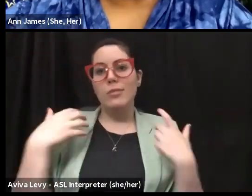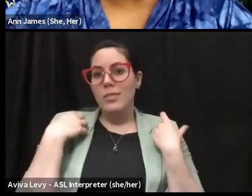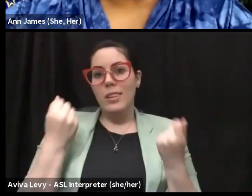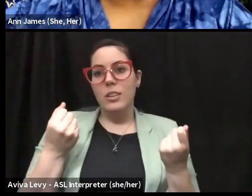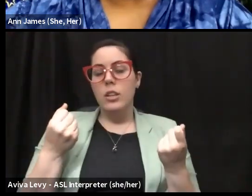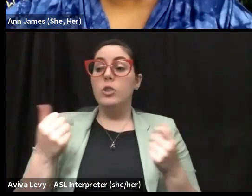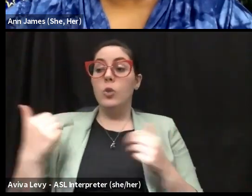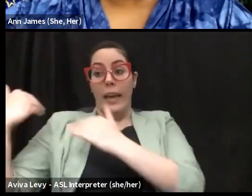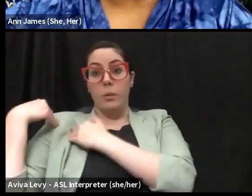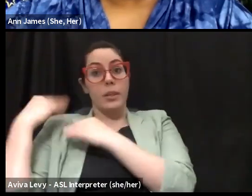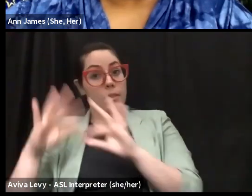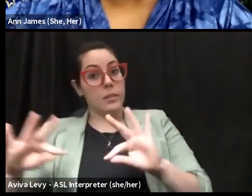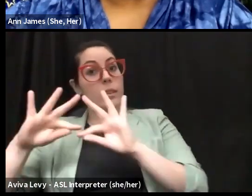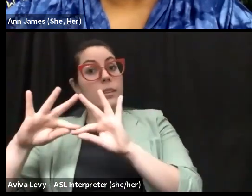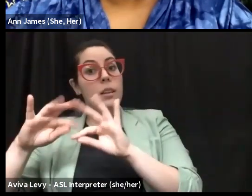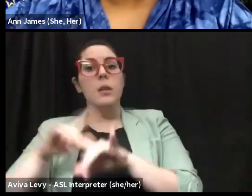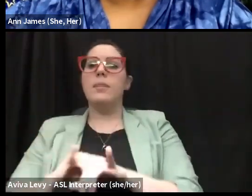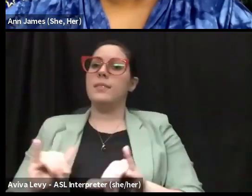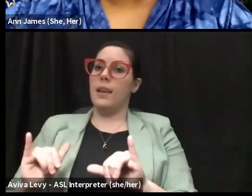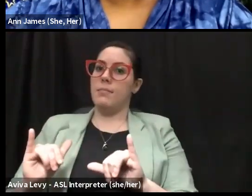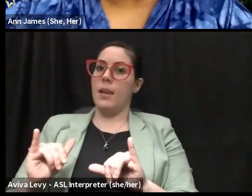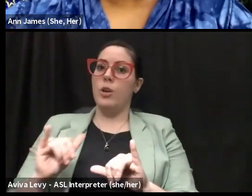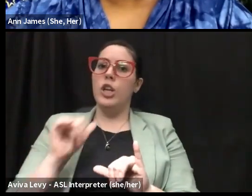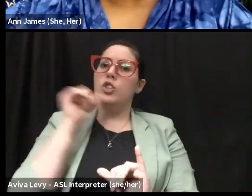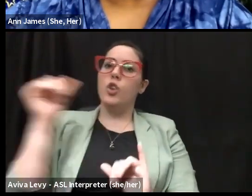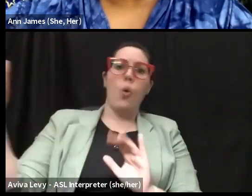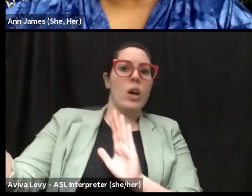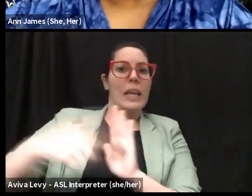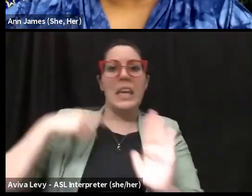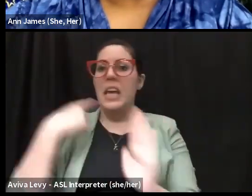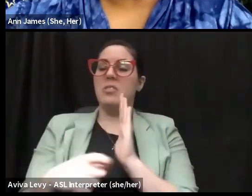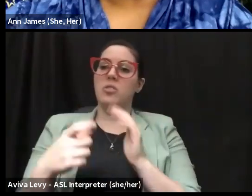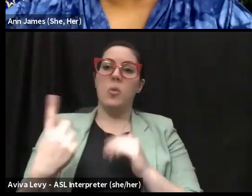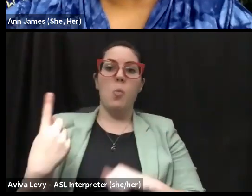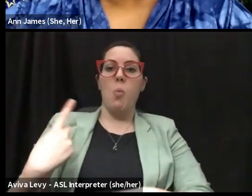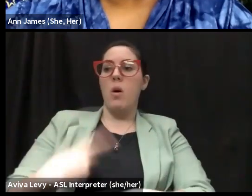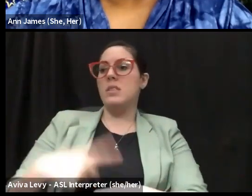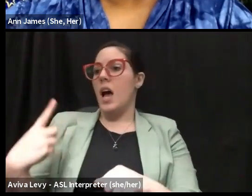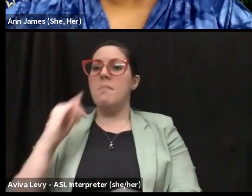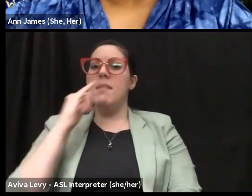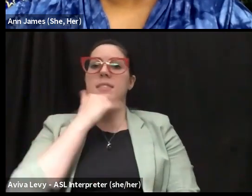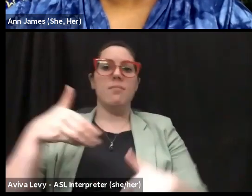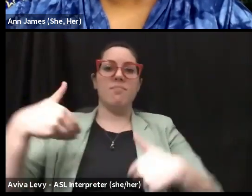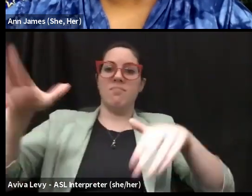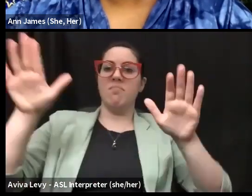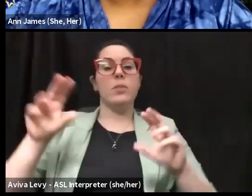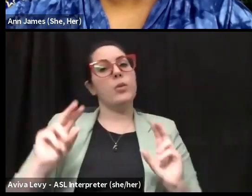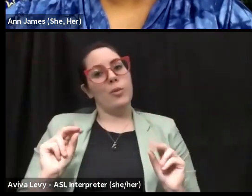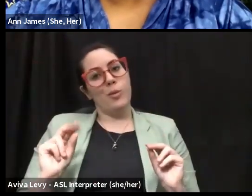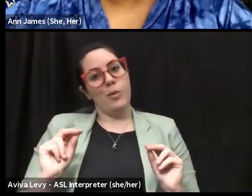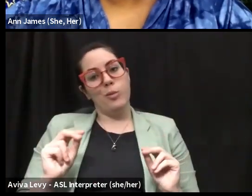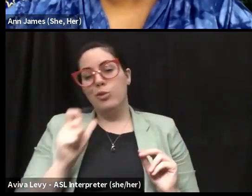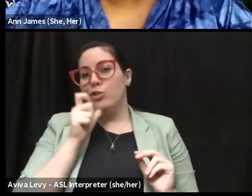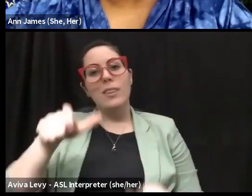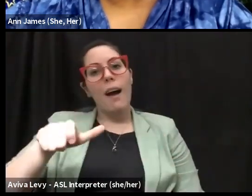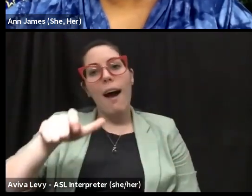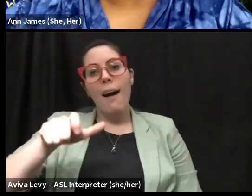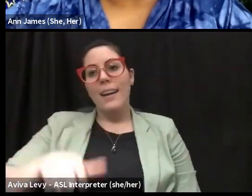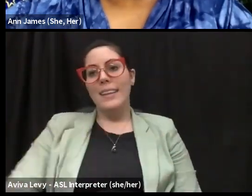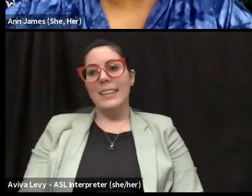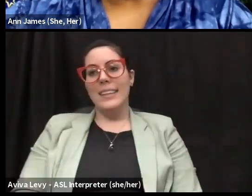need to full on cancel people every time that they make a mistake in their humanity. this could be a